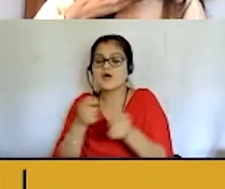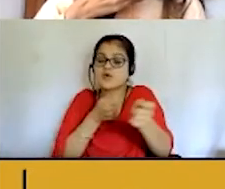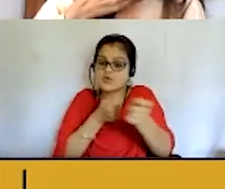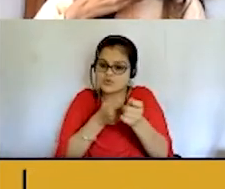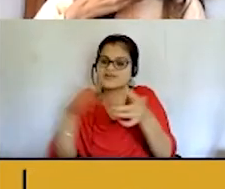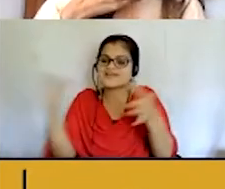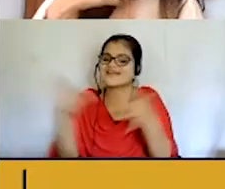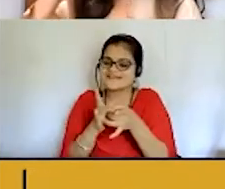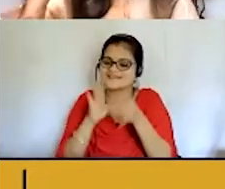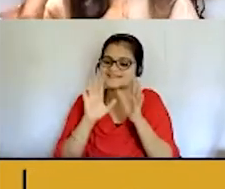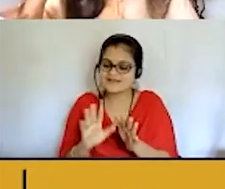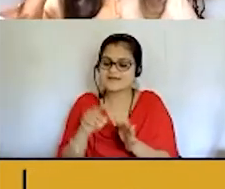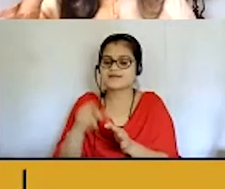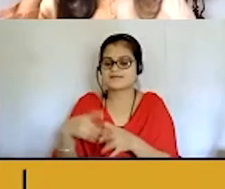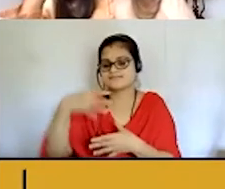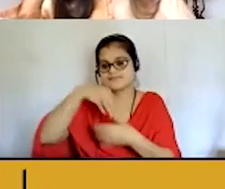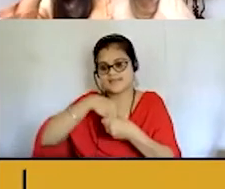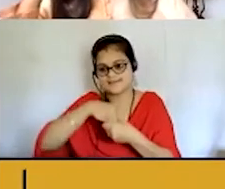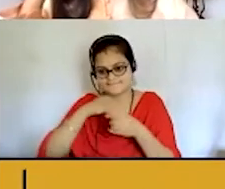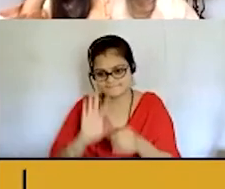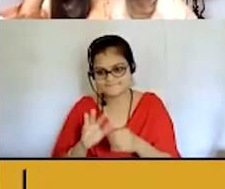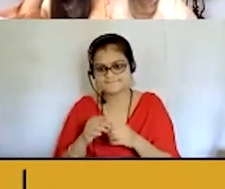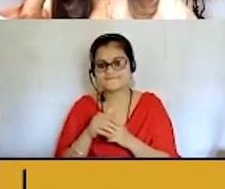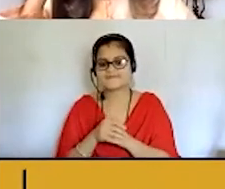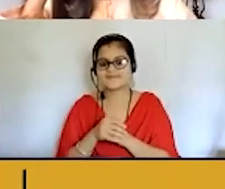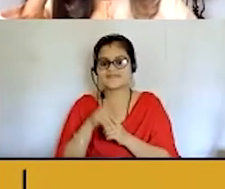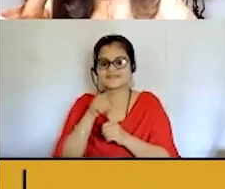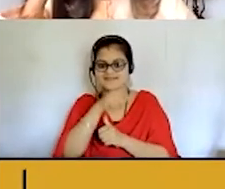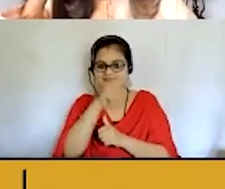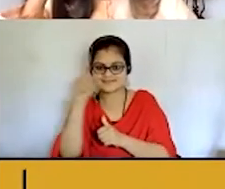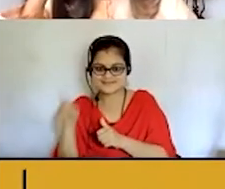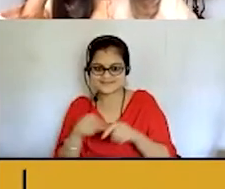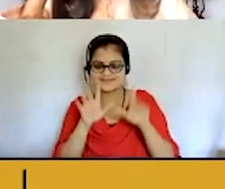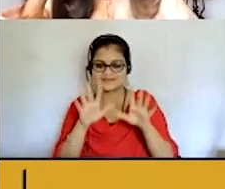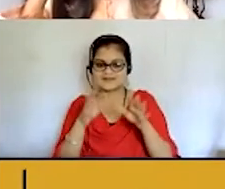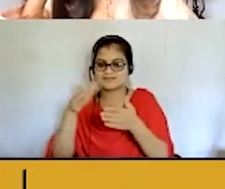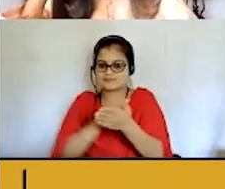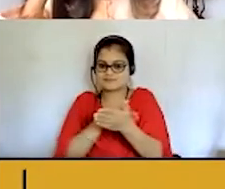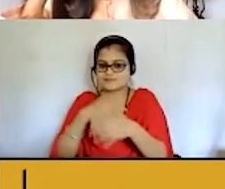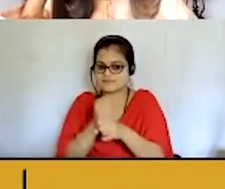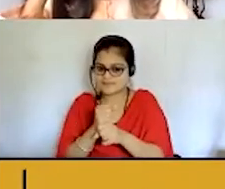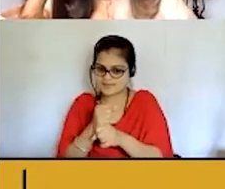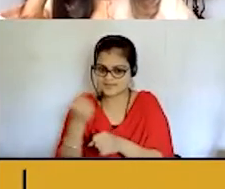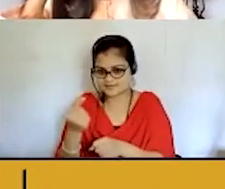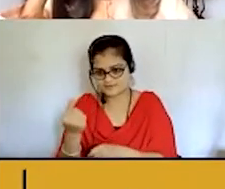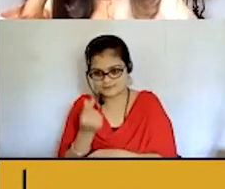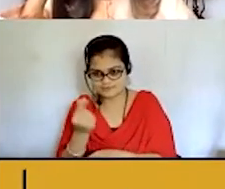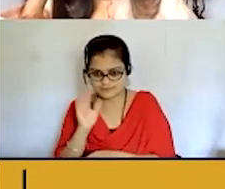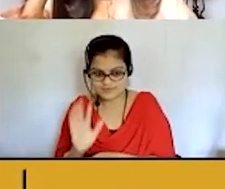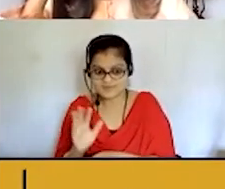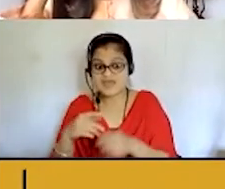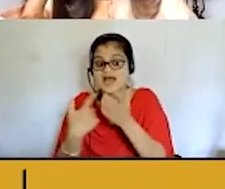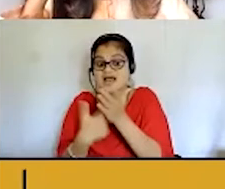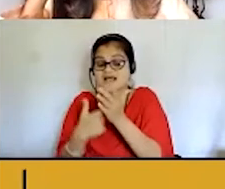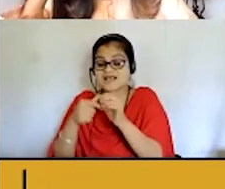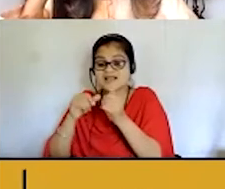Uh-huh. So we use that as the building blocks to create the entire piece of music. While the rasas, there